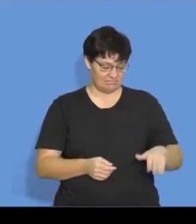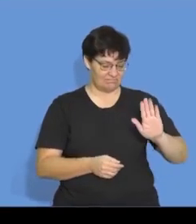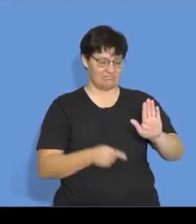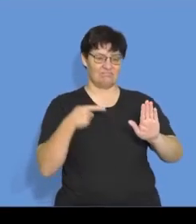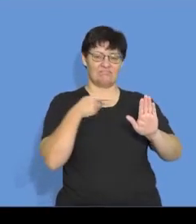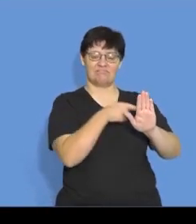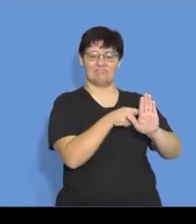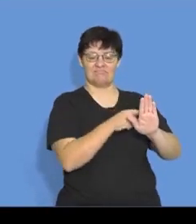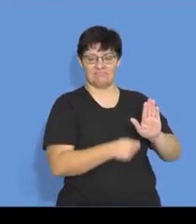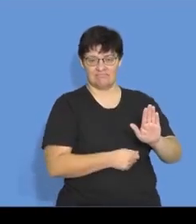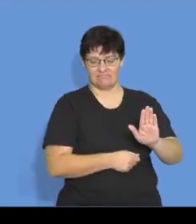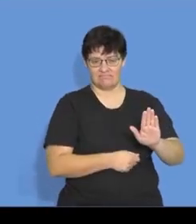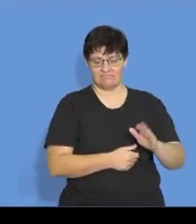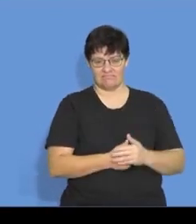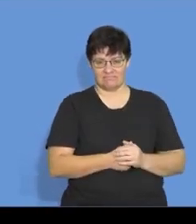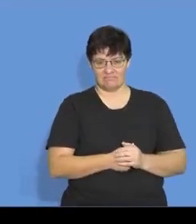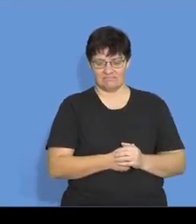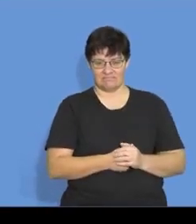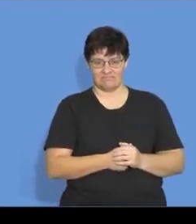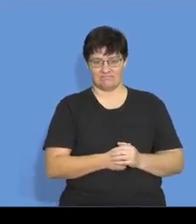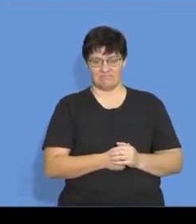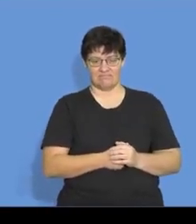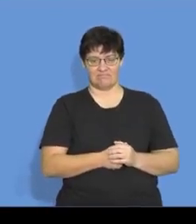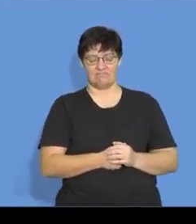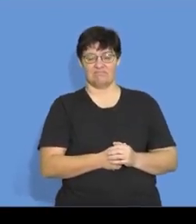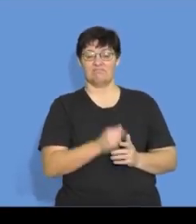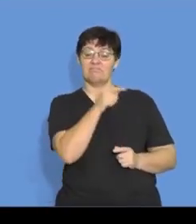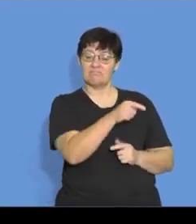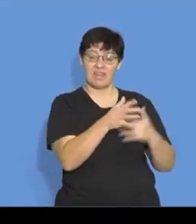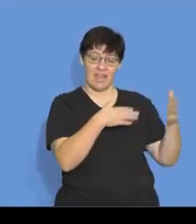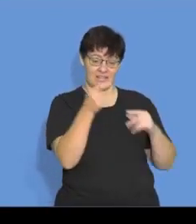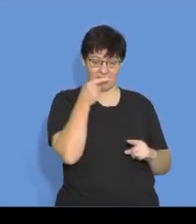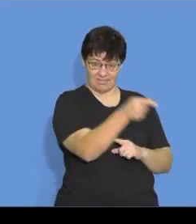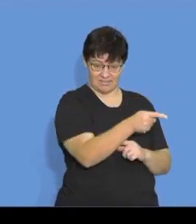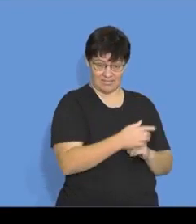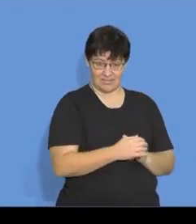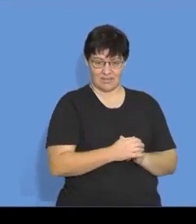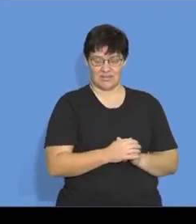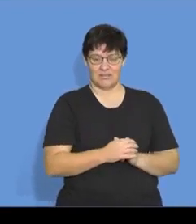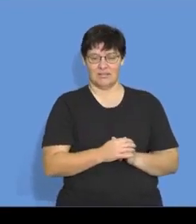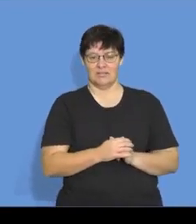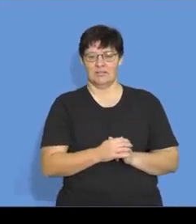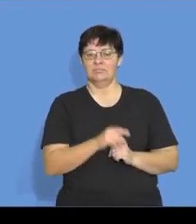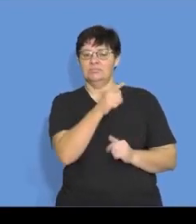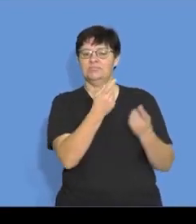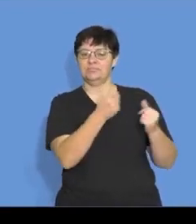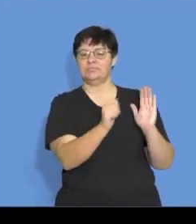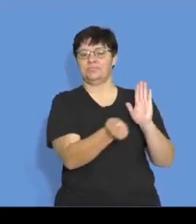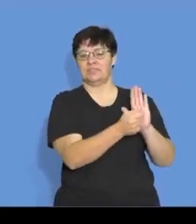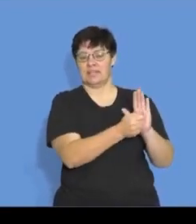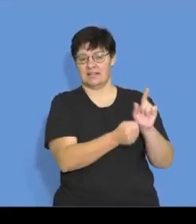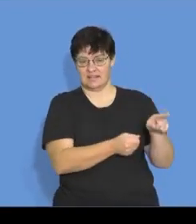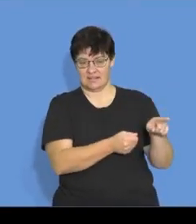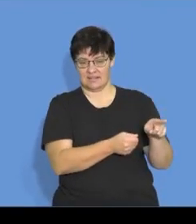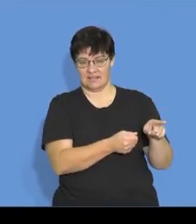how it applies to the perpetual system. When dealing with the perpetual system, your cost of sales